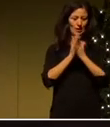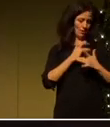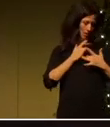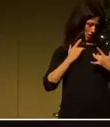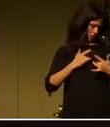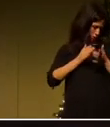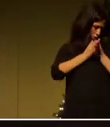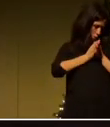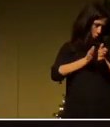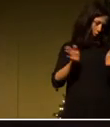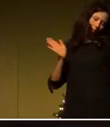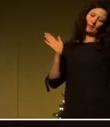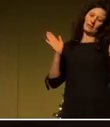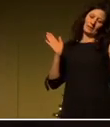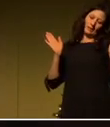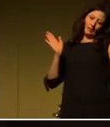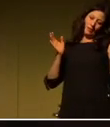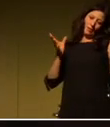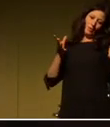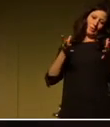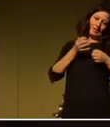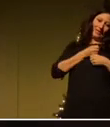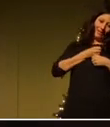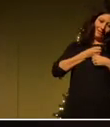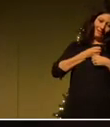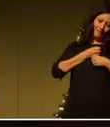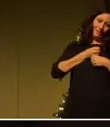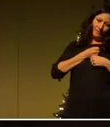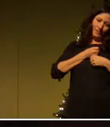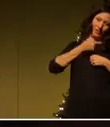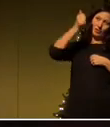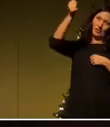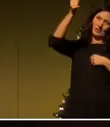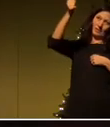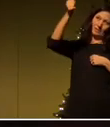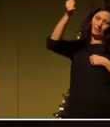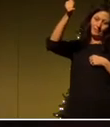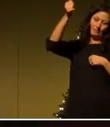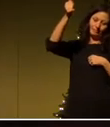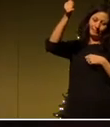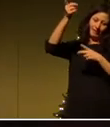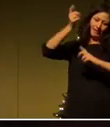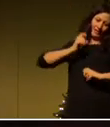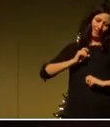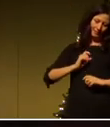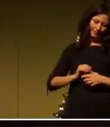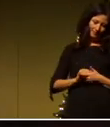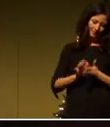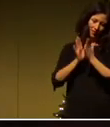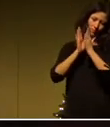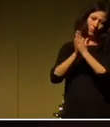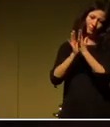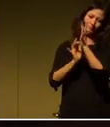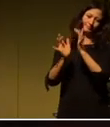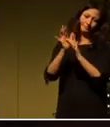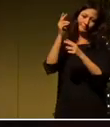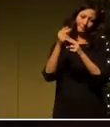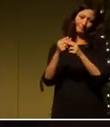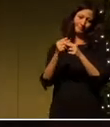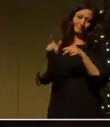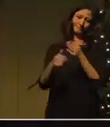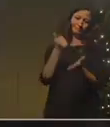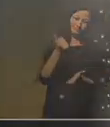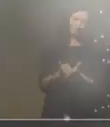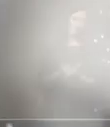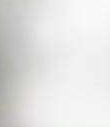receive the gift of yourself to us. I pray that in Jesus' name. Amen.